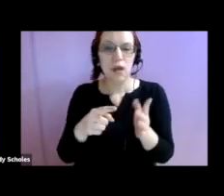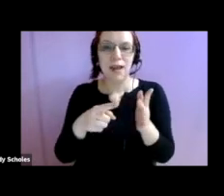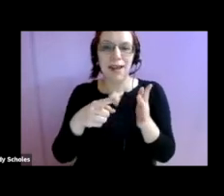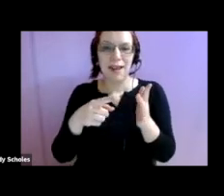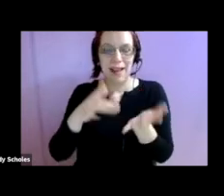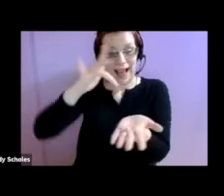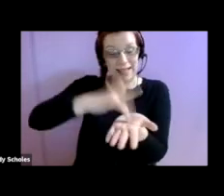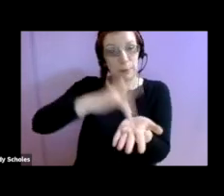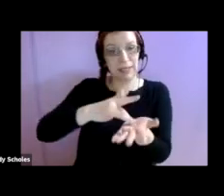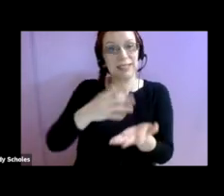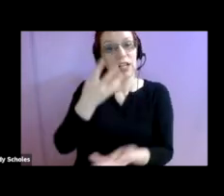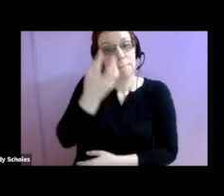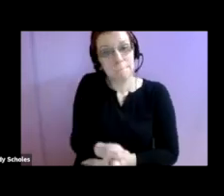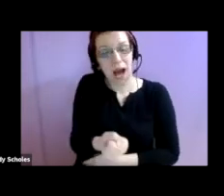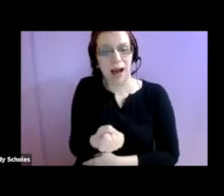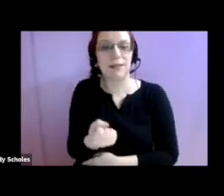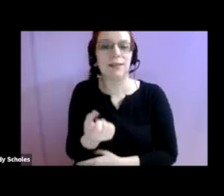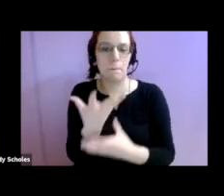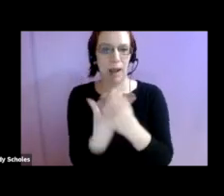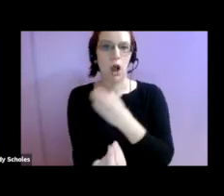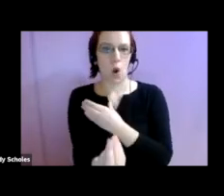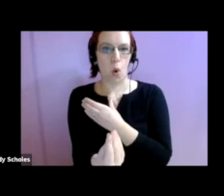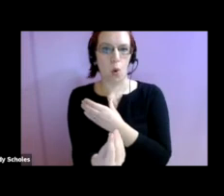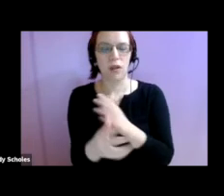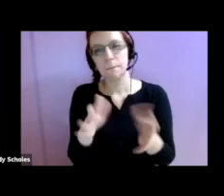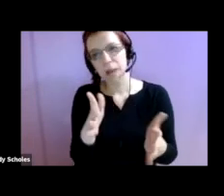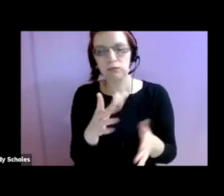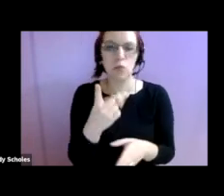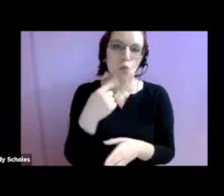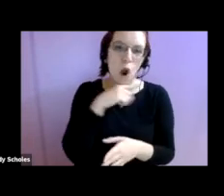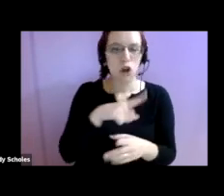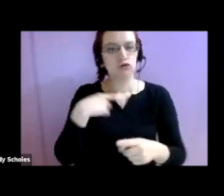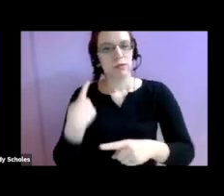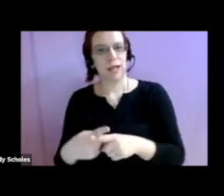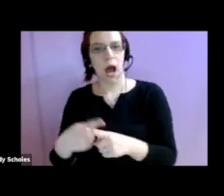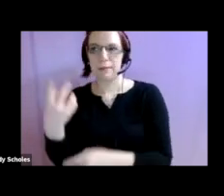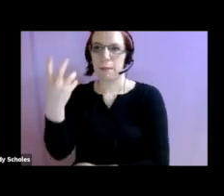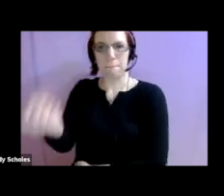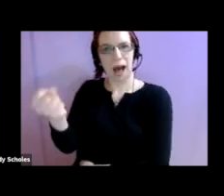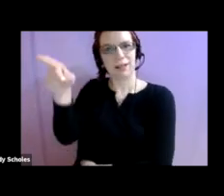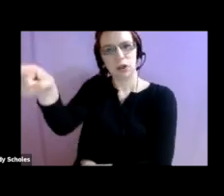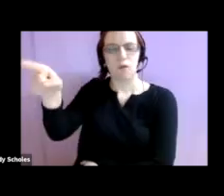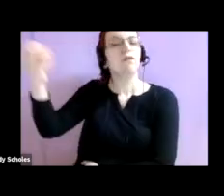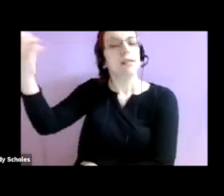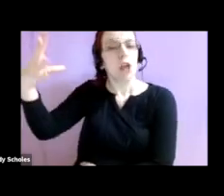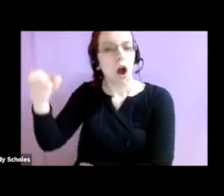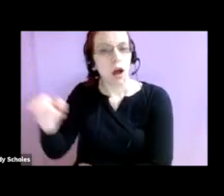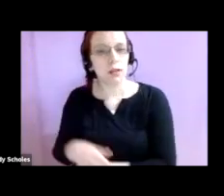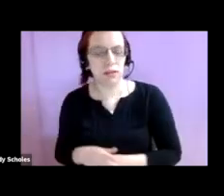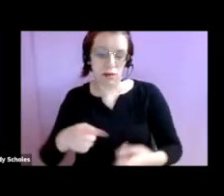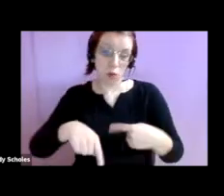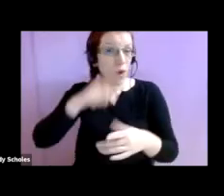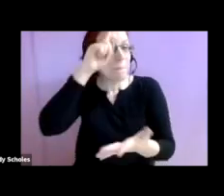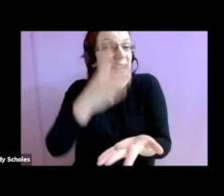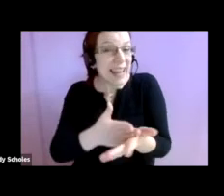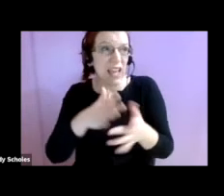of above about 100 times the mass of our sun, that people had believed existed, but